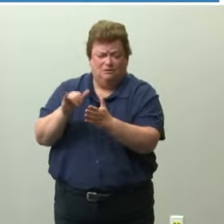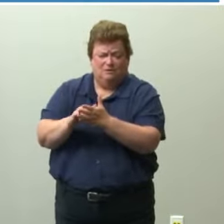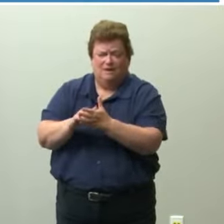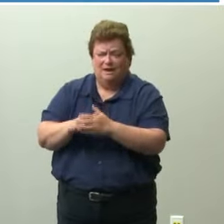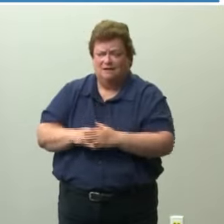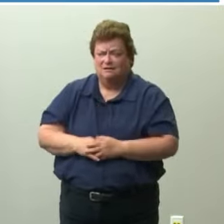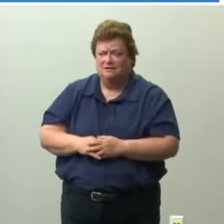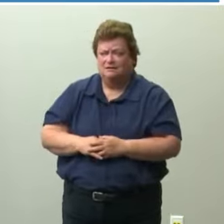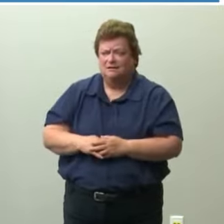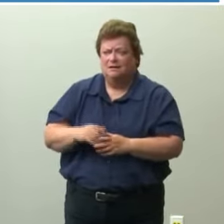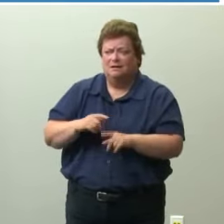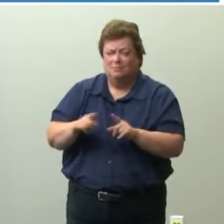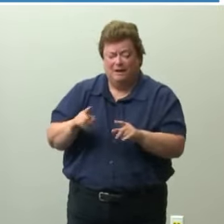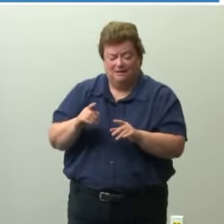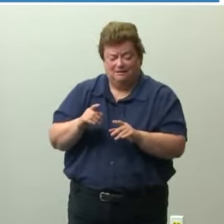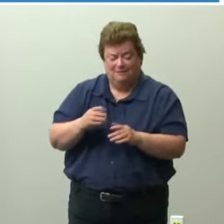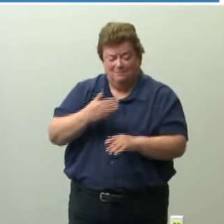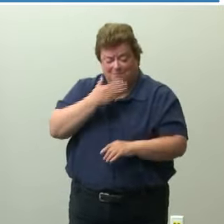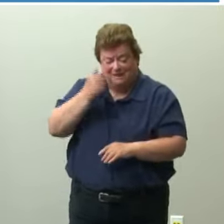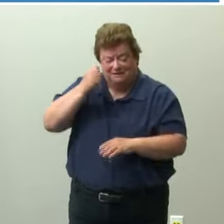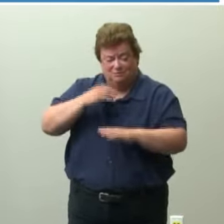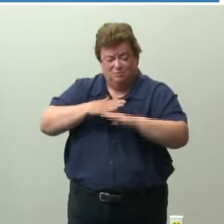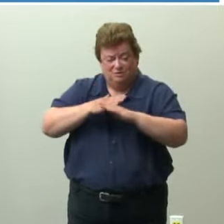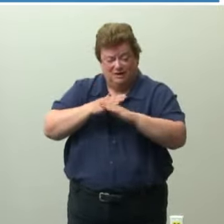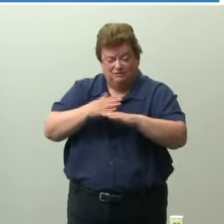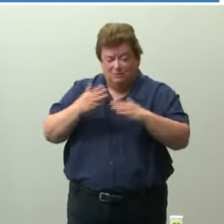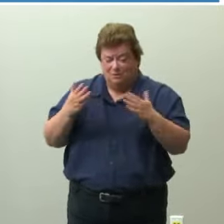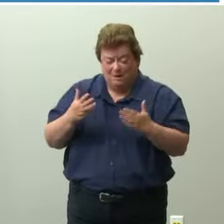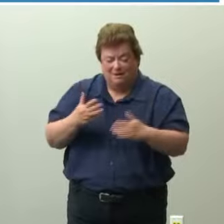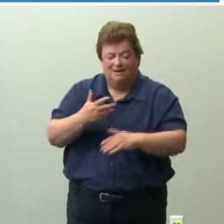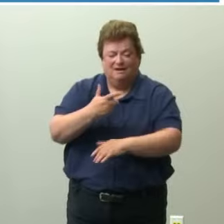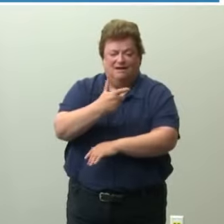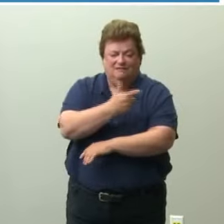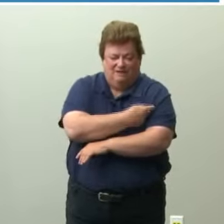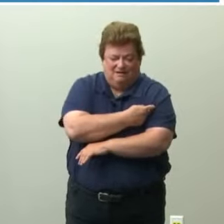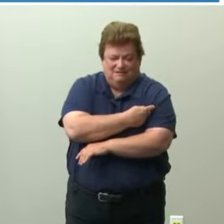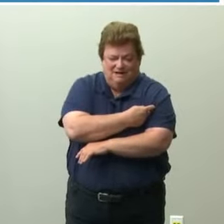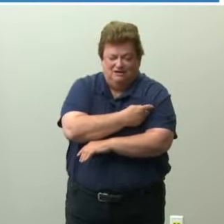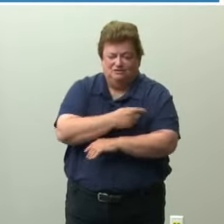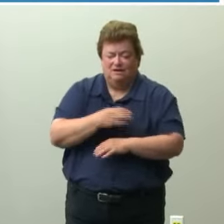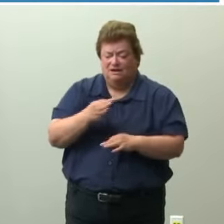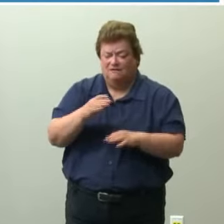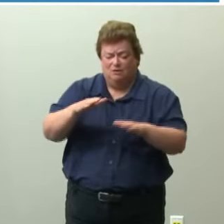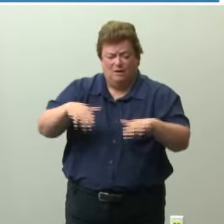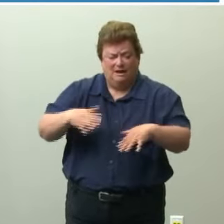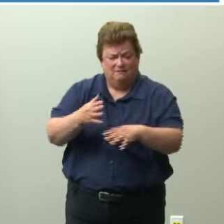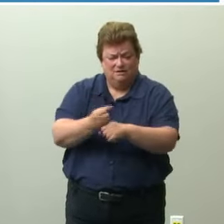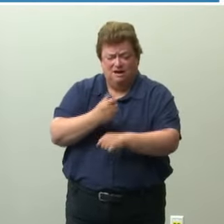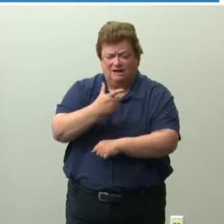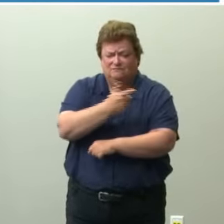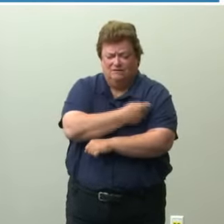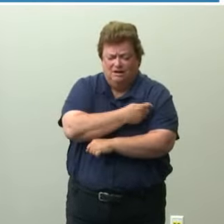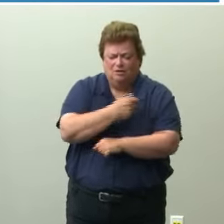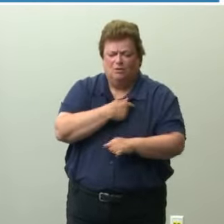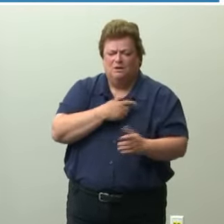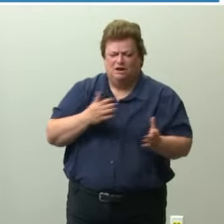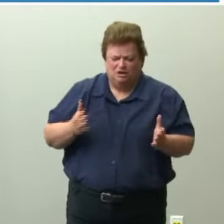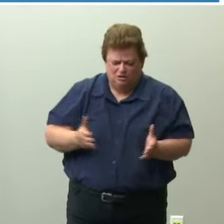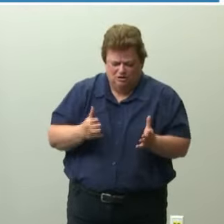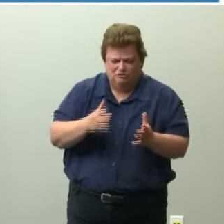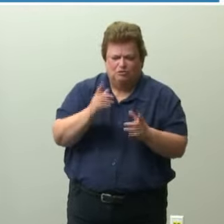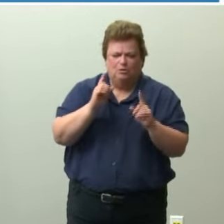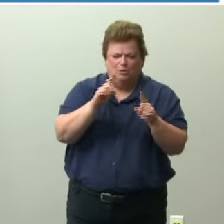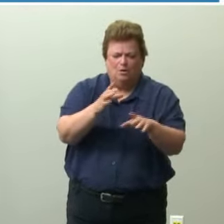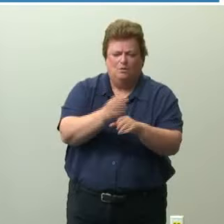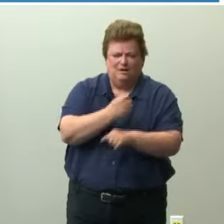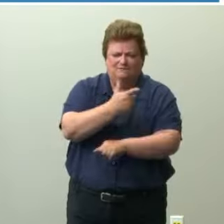Again, vaccination is our best protection against the Delta variant, and if you haven't received your vaccine, we urge you to get